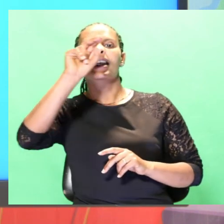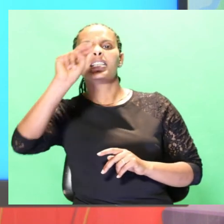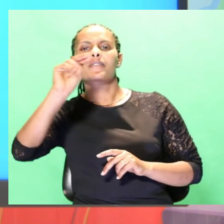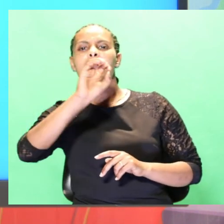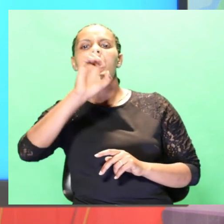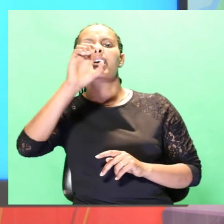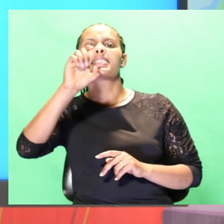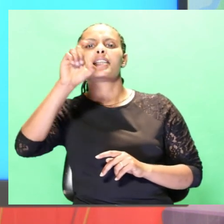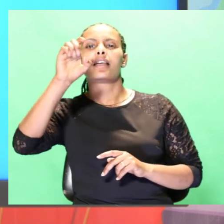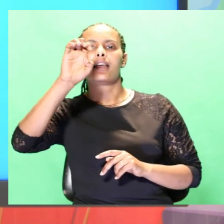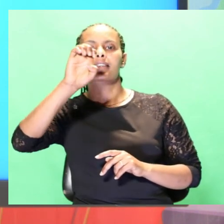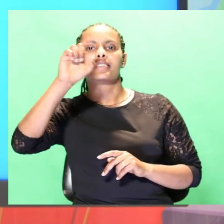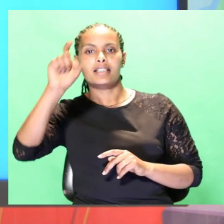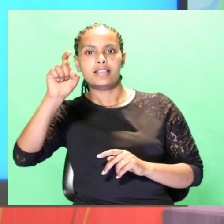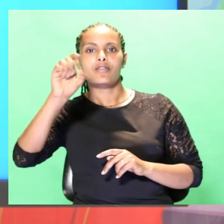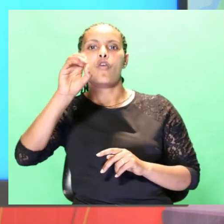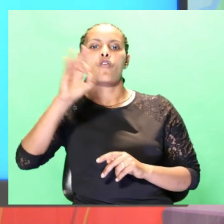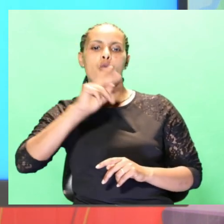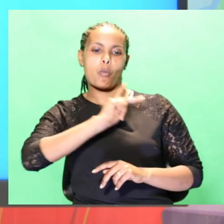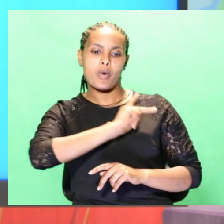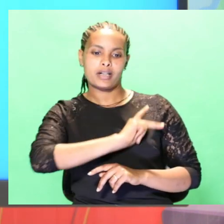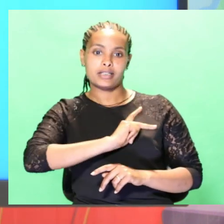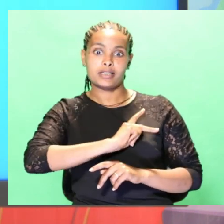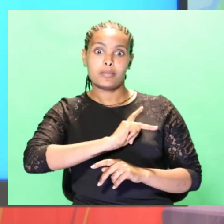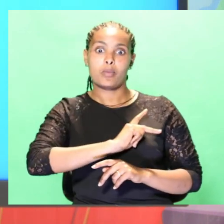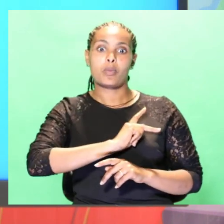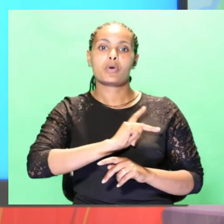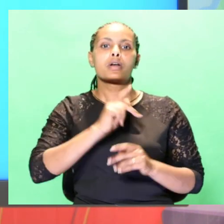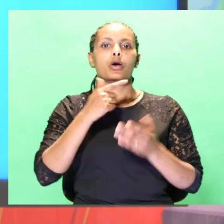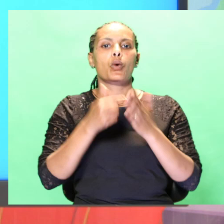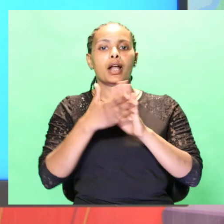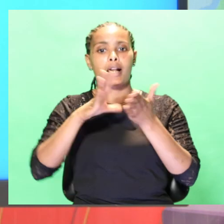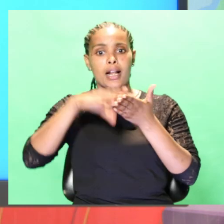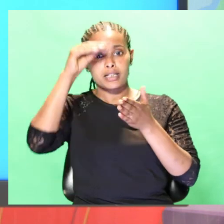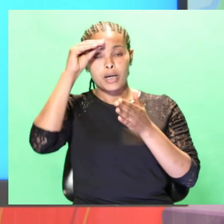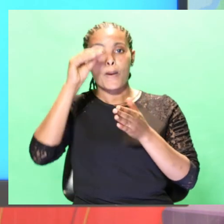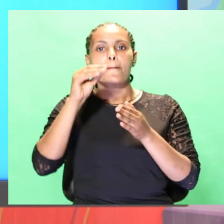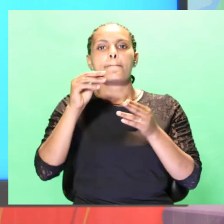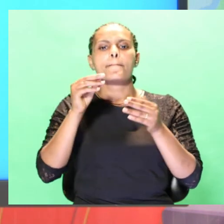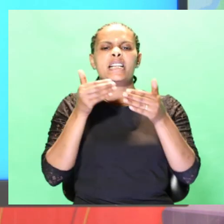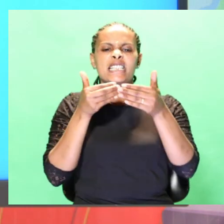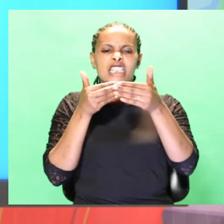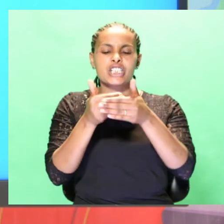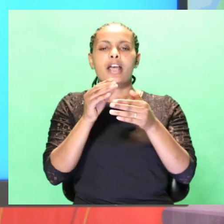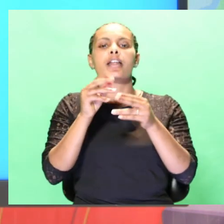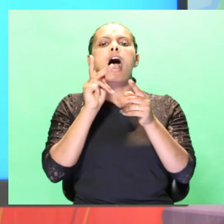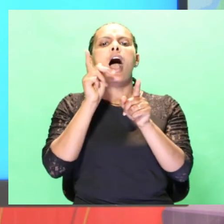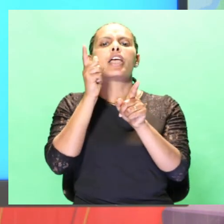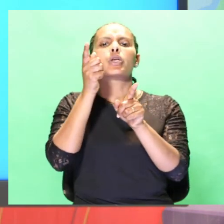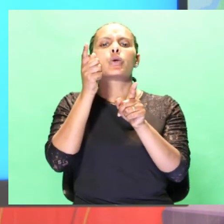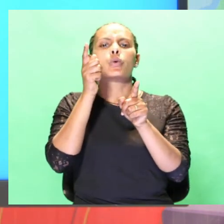and extensive properties. We learned precision and accuracy.